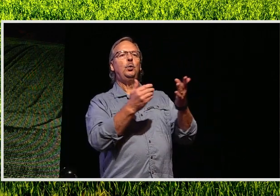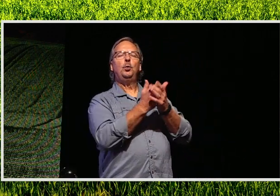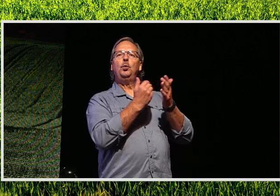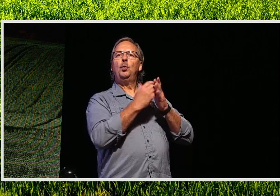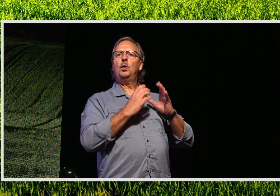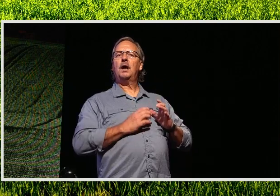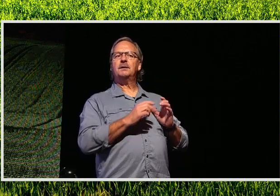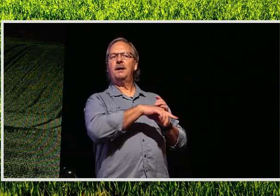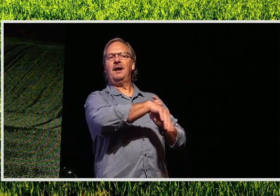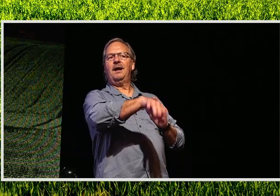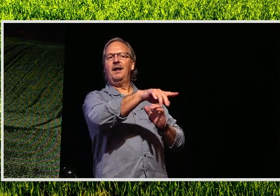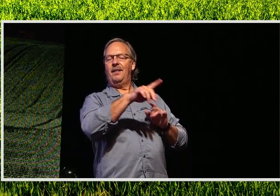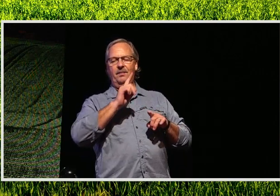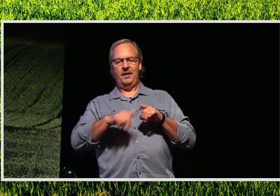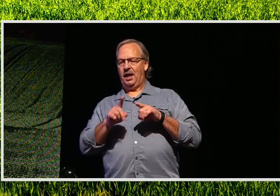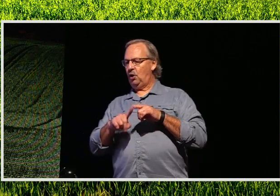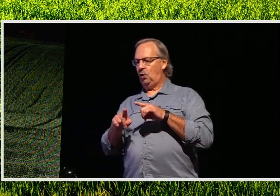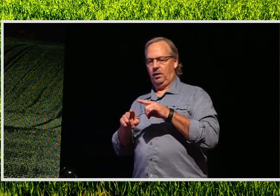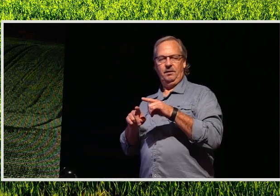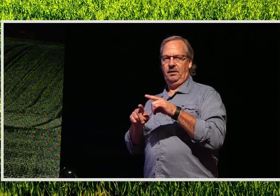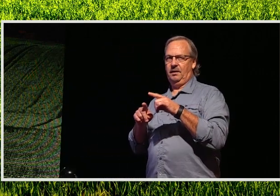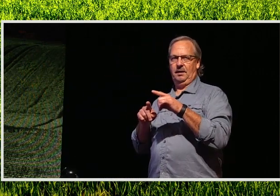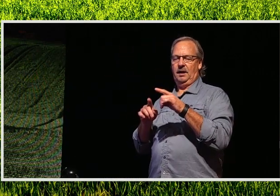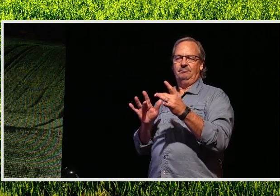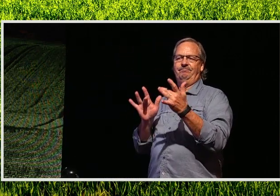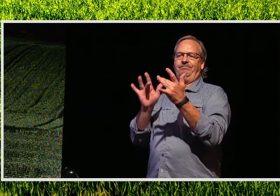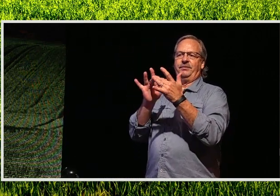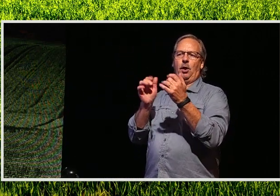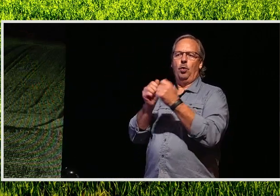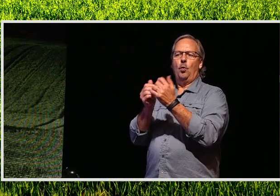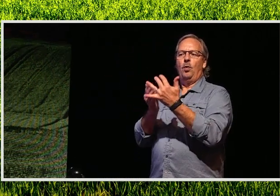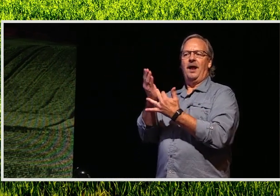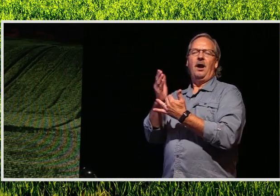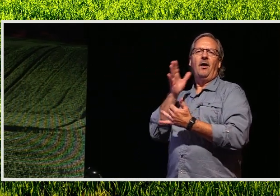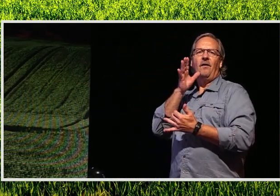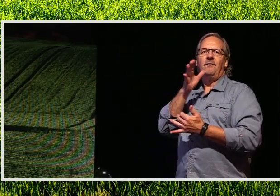never reach through their farmers markets or farm stands.